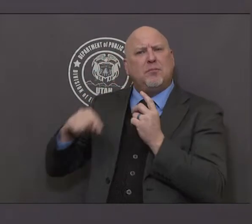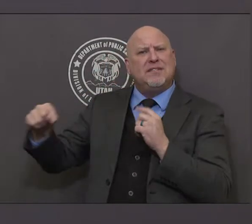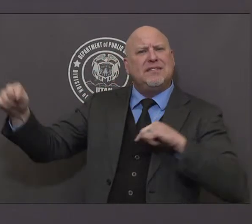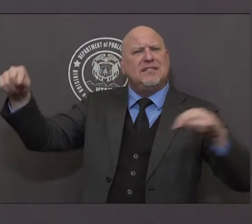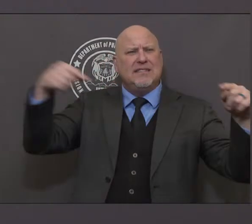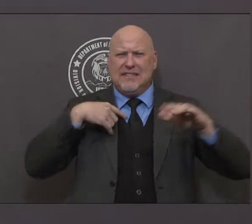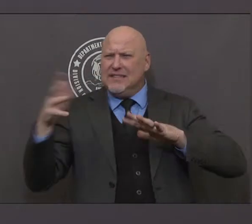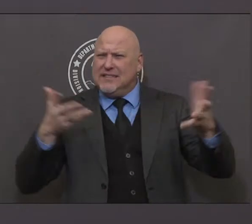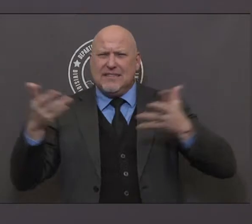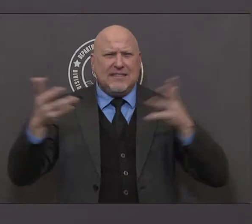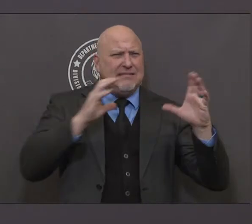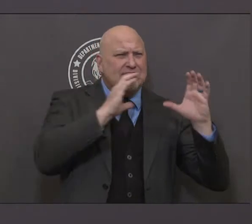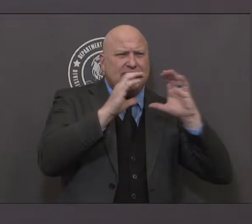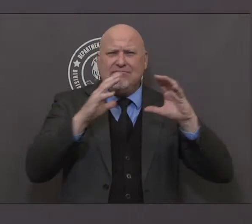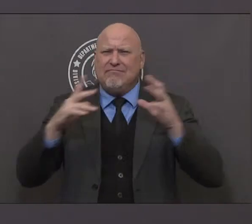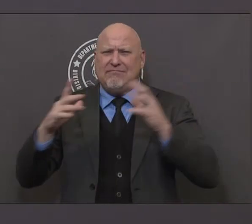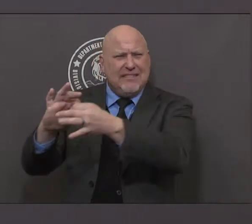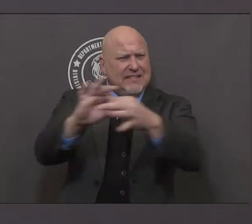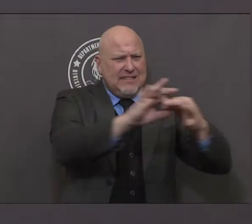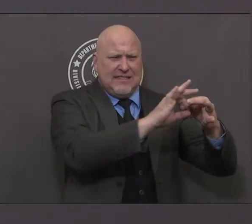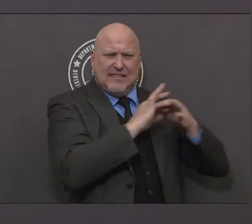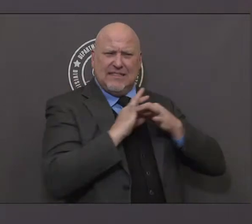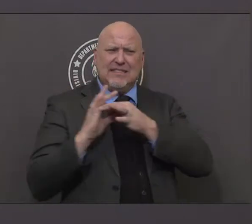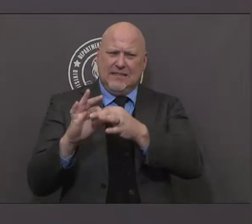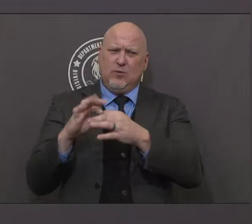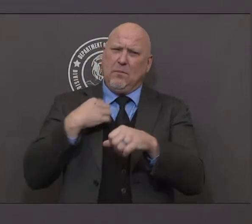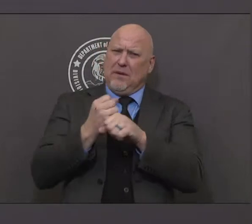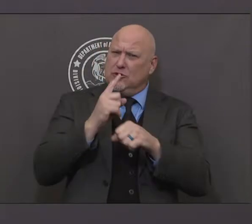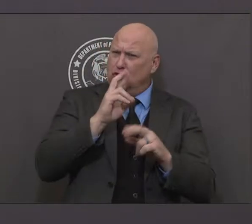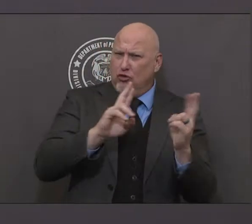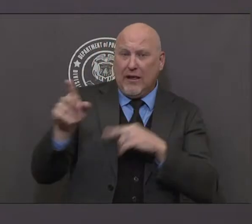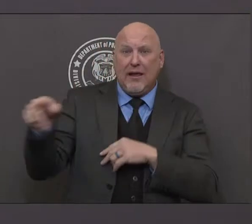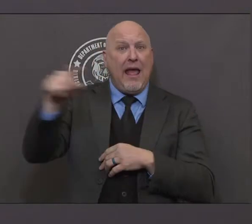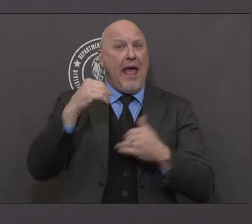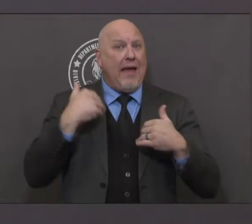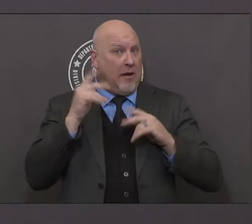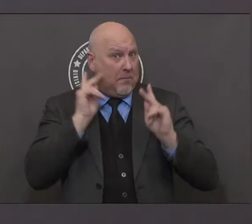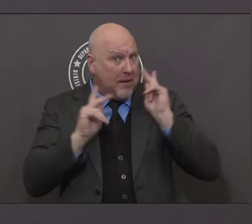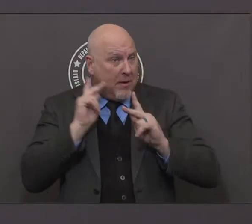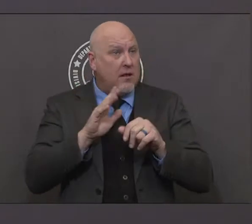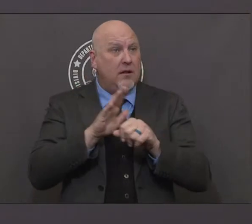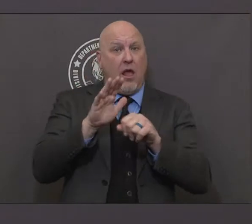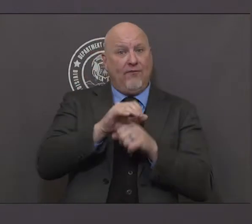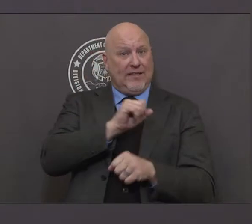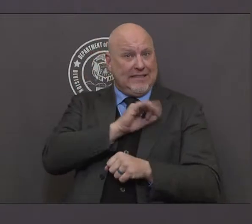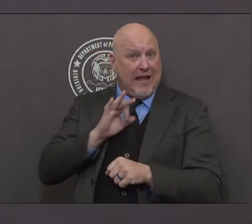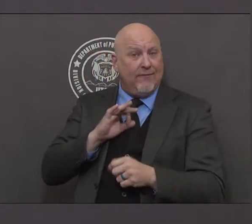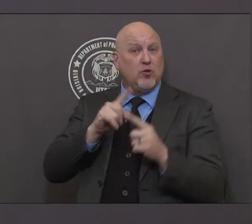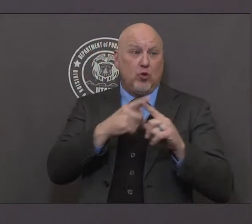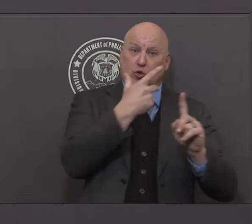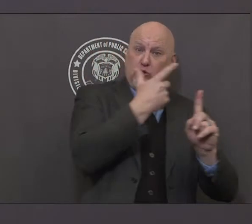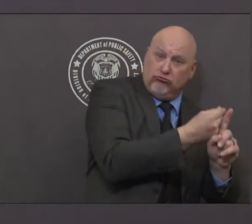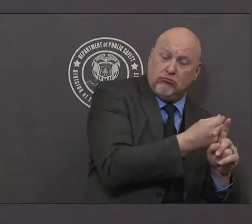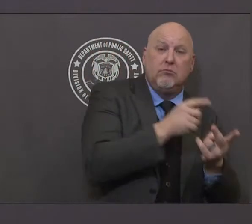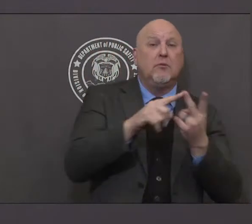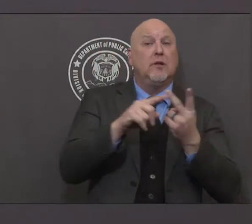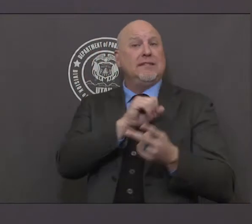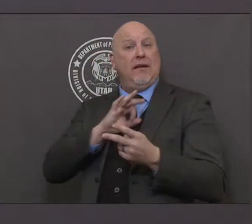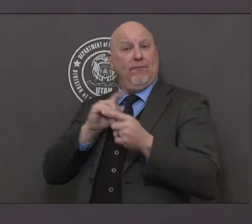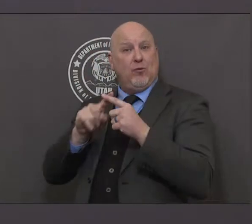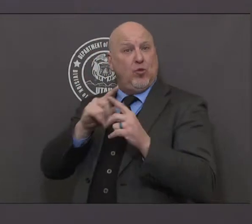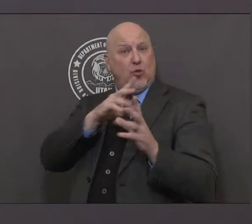all of the things that we need to be able to ramp up to meet the supply when that supply gets here. So we've been working really hard on that.